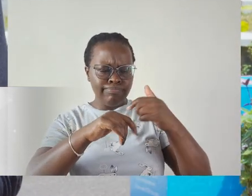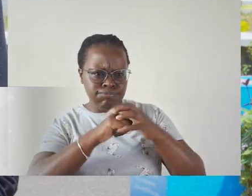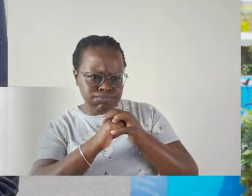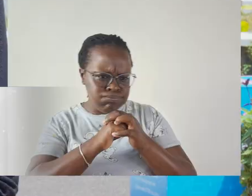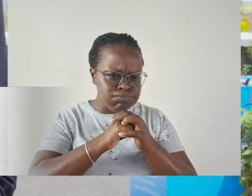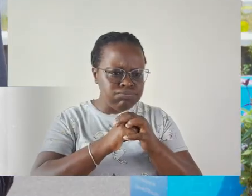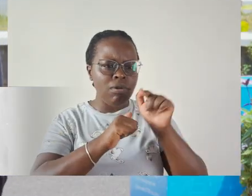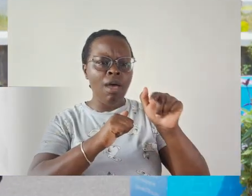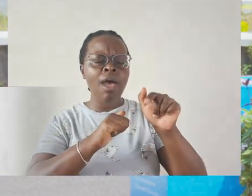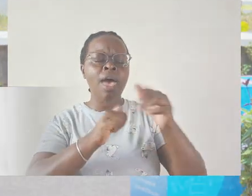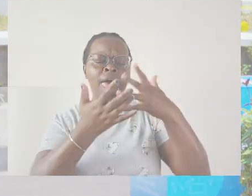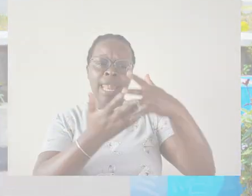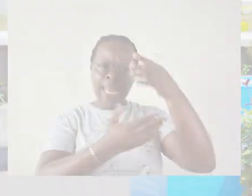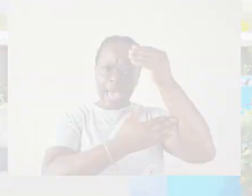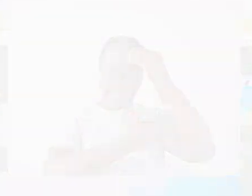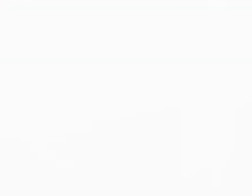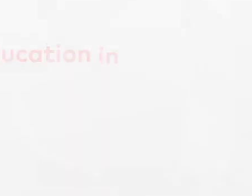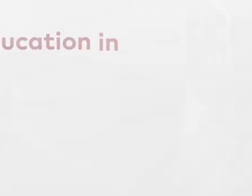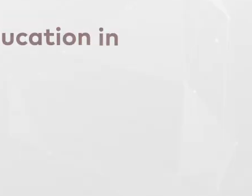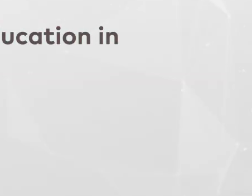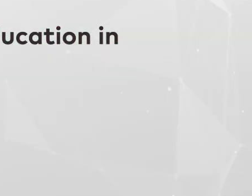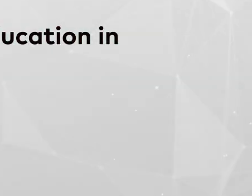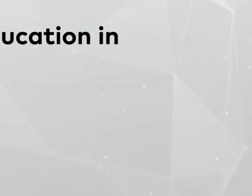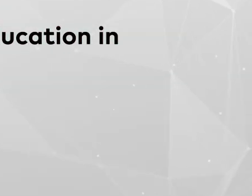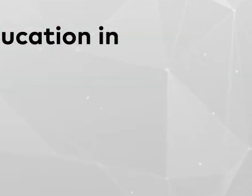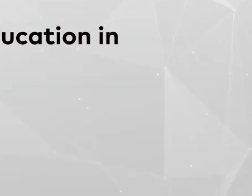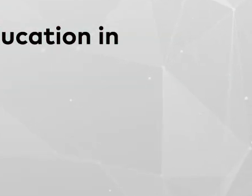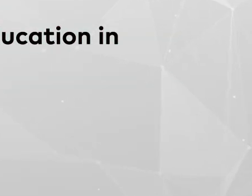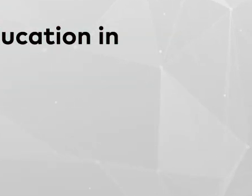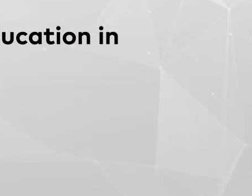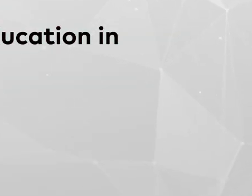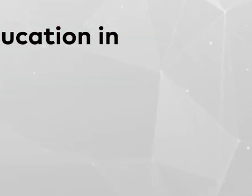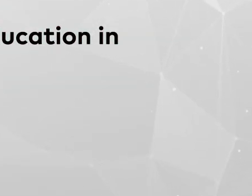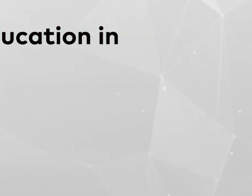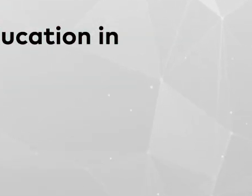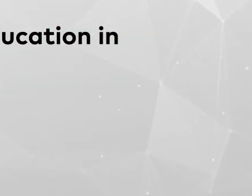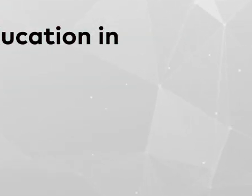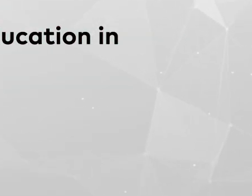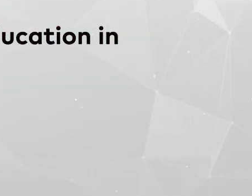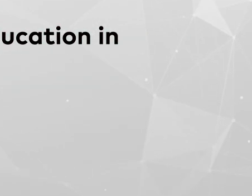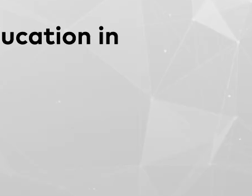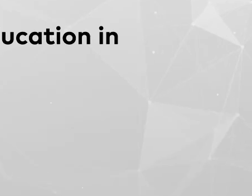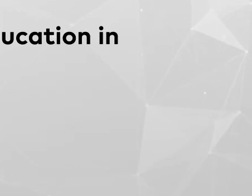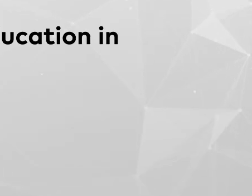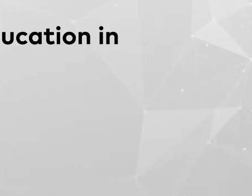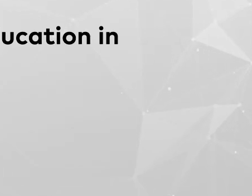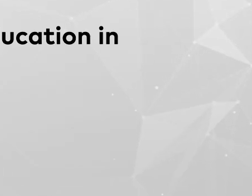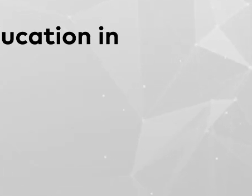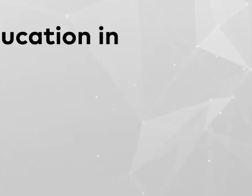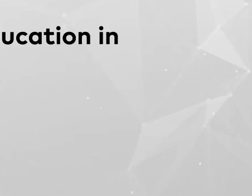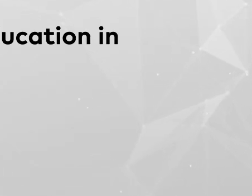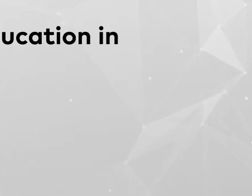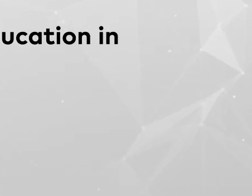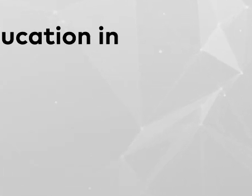learner participation in ICT policy. Why does it matter? What's missing from the current framework? And how can young voices